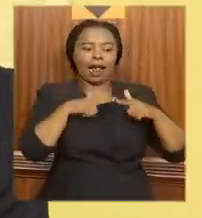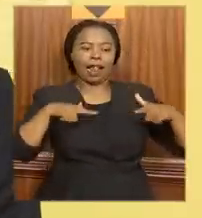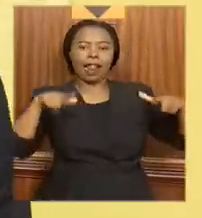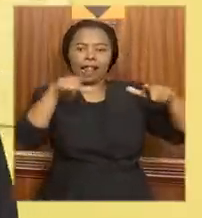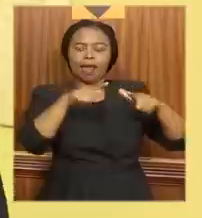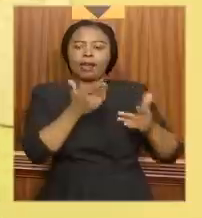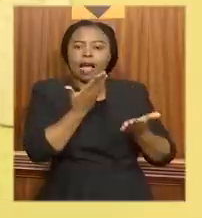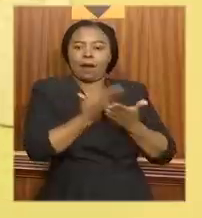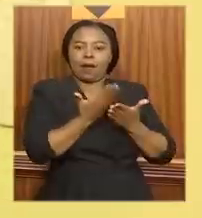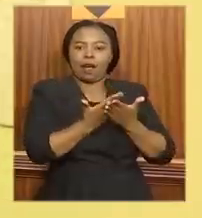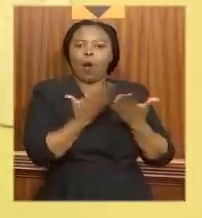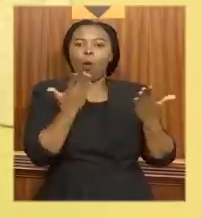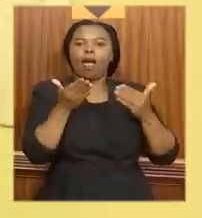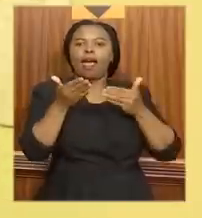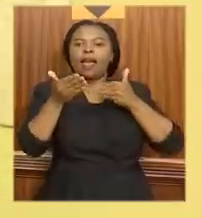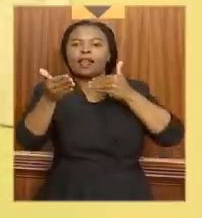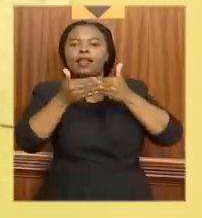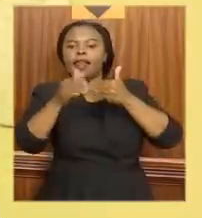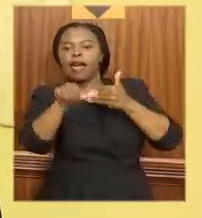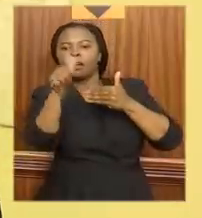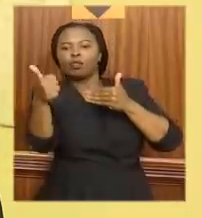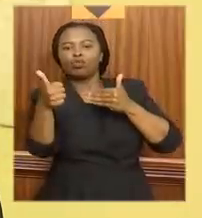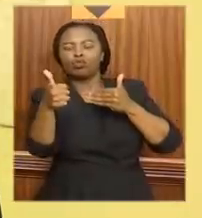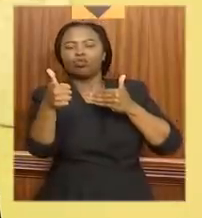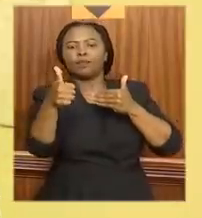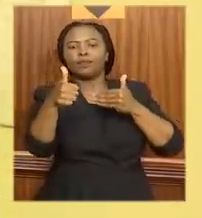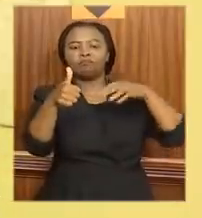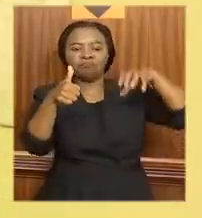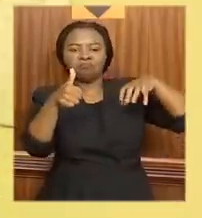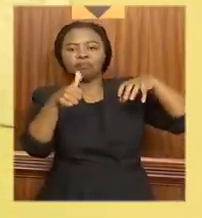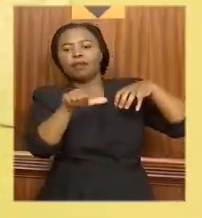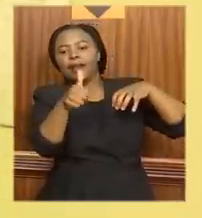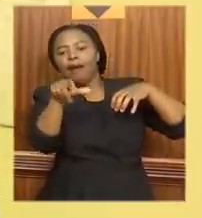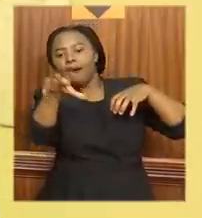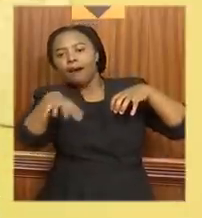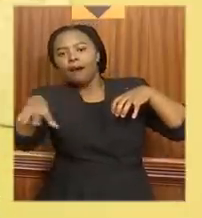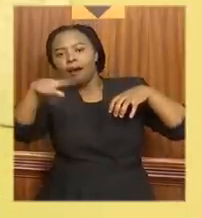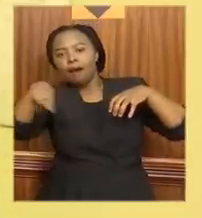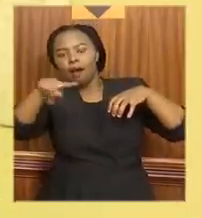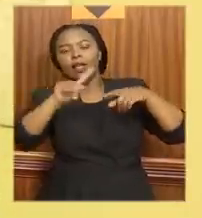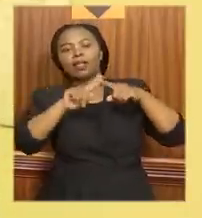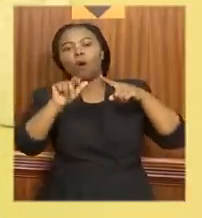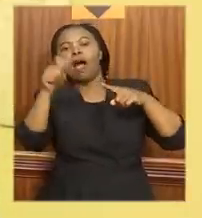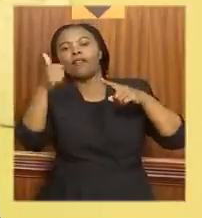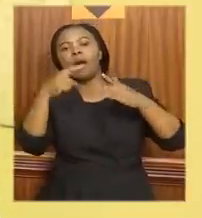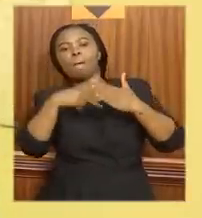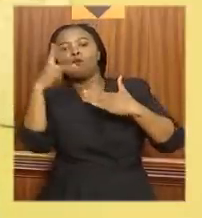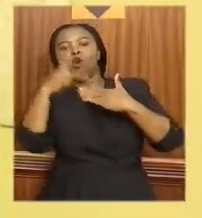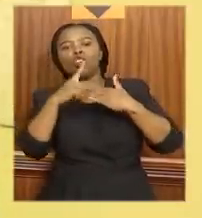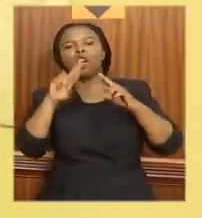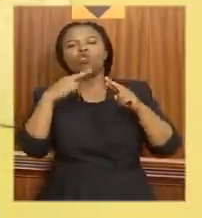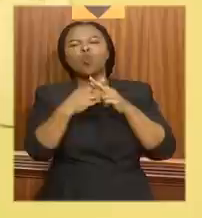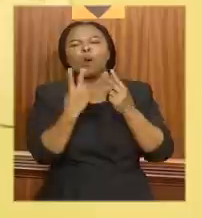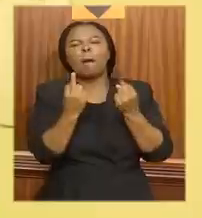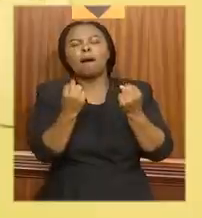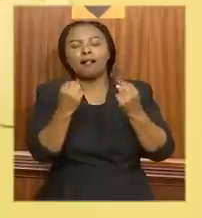power stations in Mpumalanga for renewable energy projects, which will